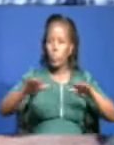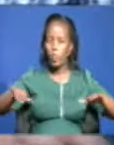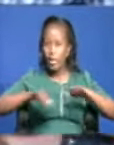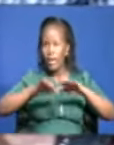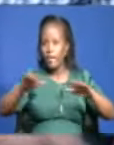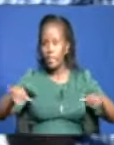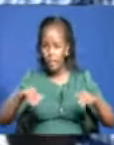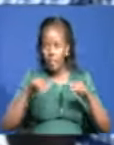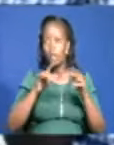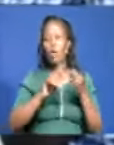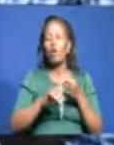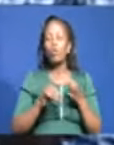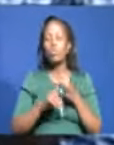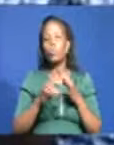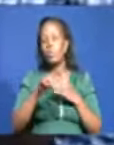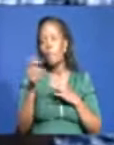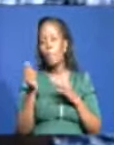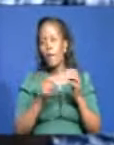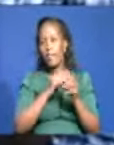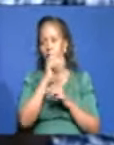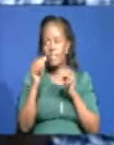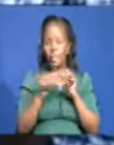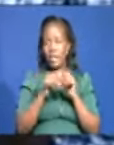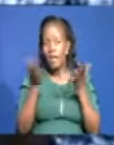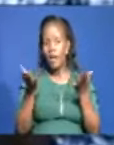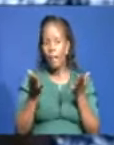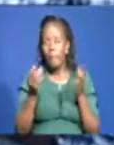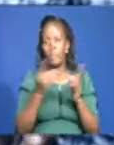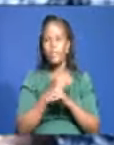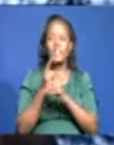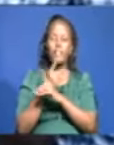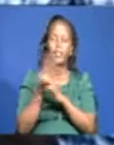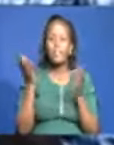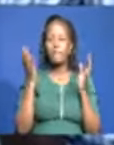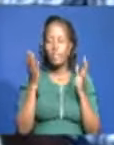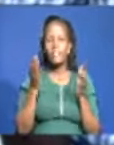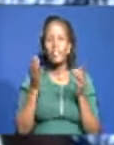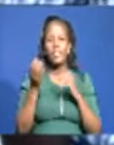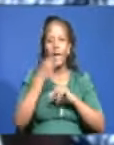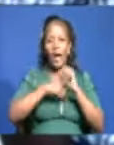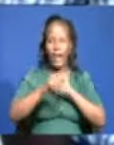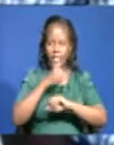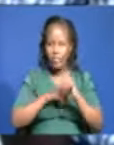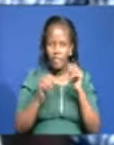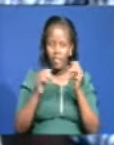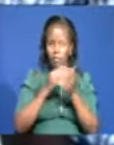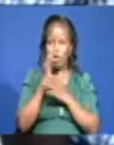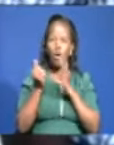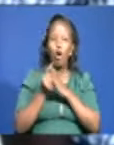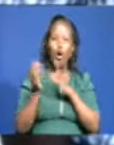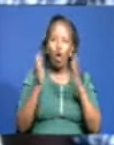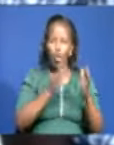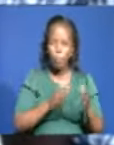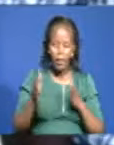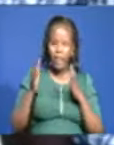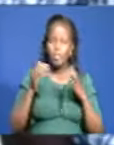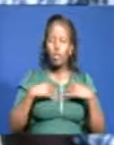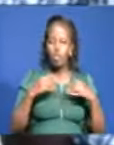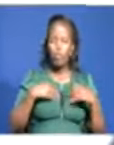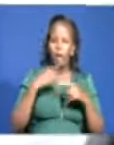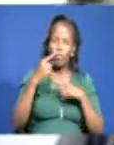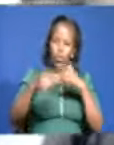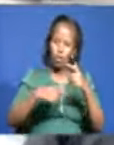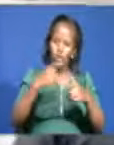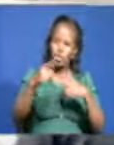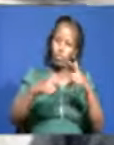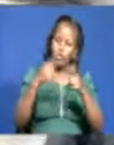mashua, mashindano ya kuhifadhi Qur'ani. Kwa hivyo hii yote ni katika njia ya kuleta ule utamaduni wetu sisi kama jamii wa